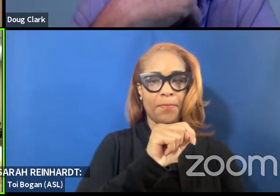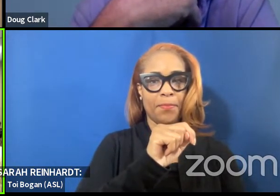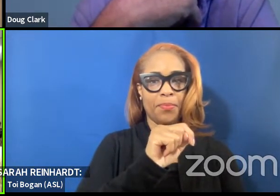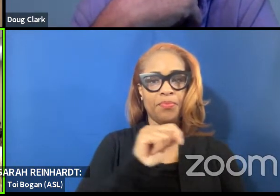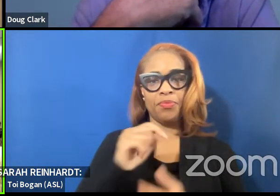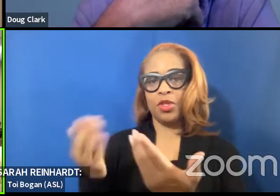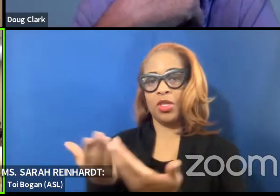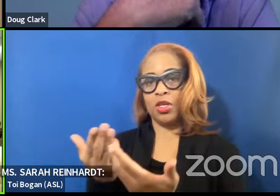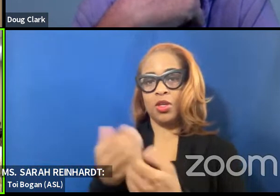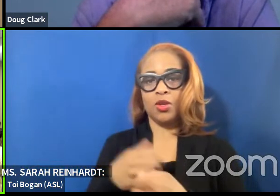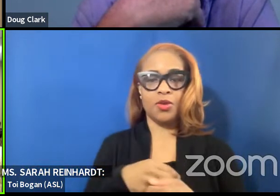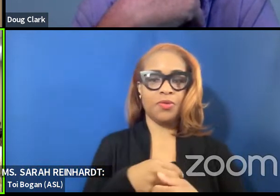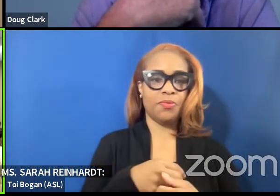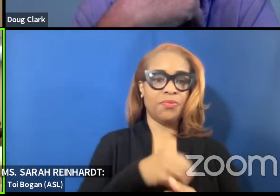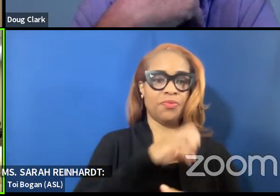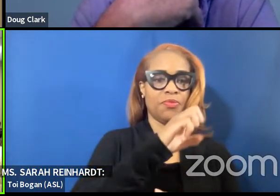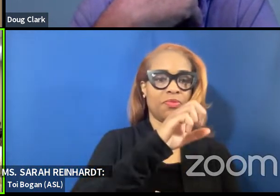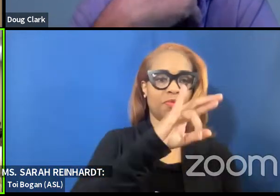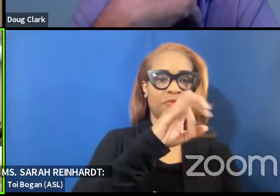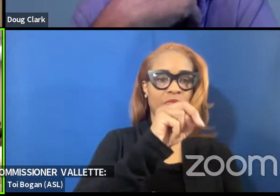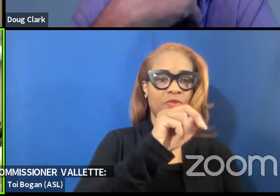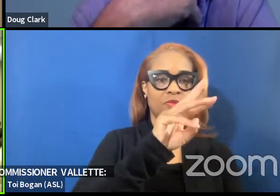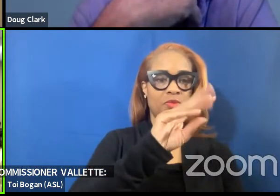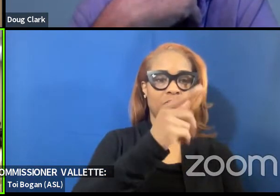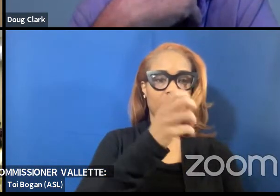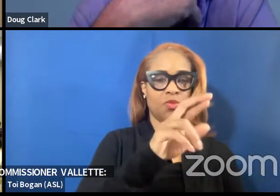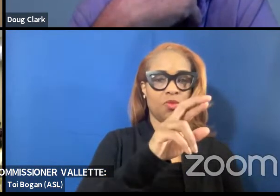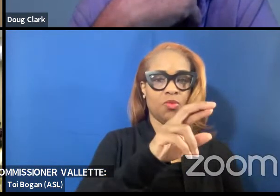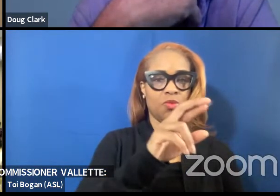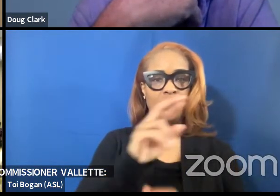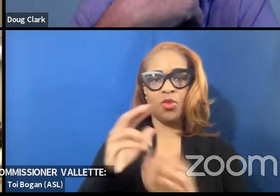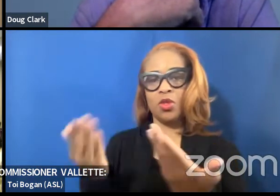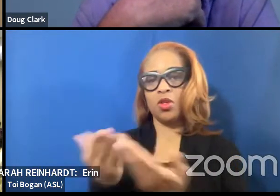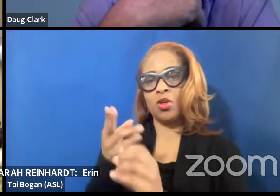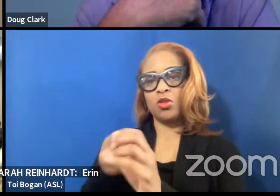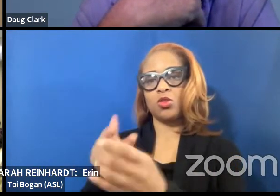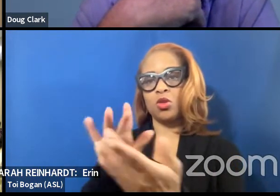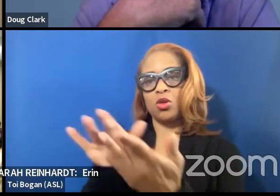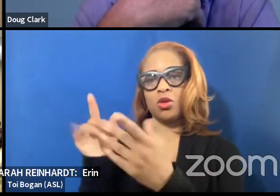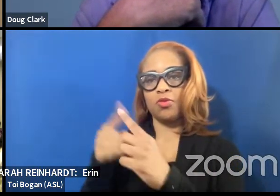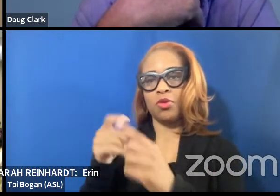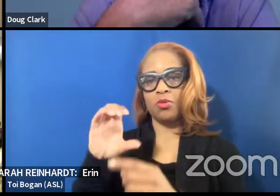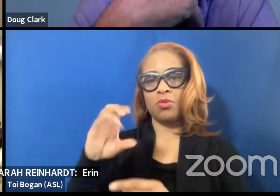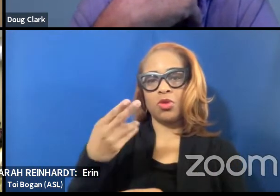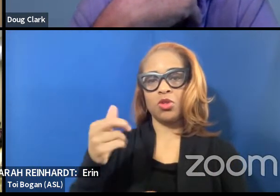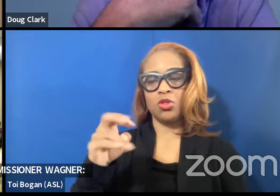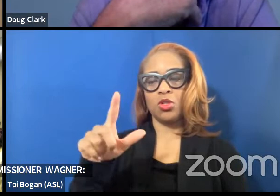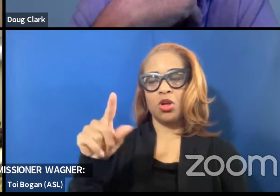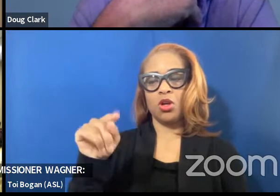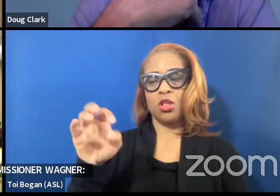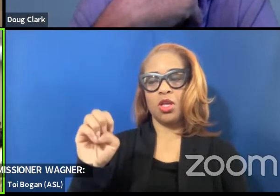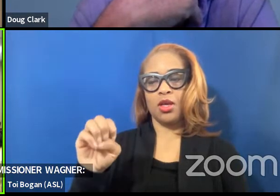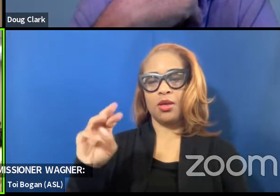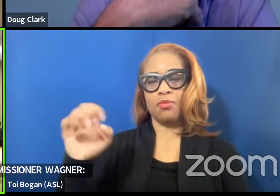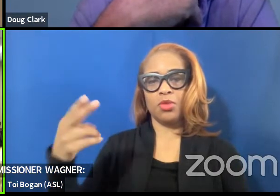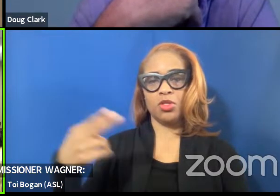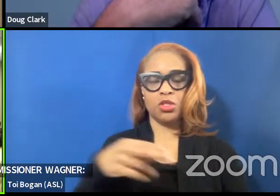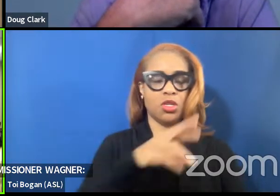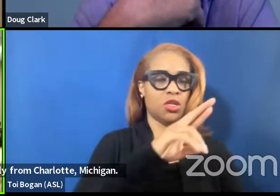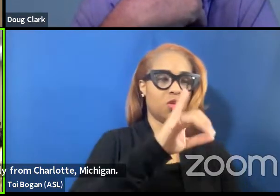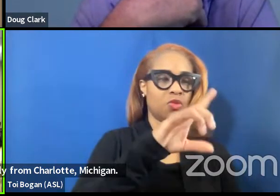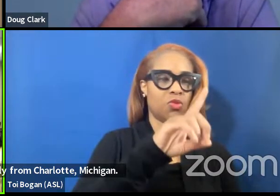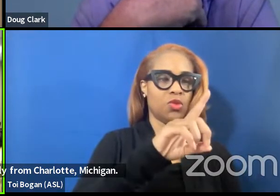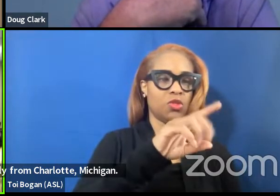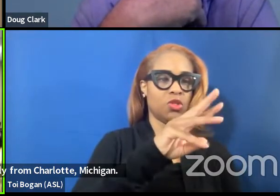president aaron wagner president attending remotely from charlotte michigan richard weiss